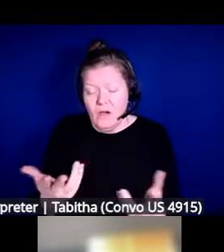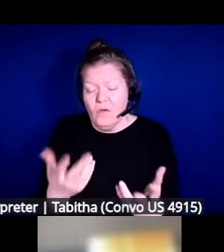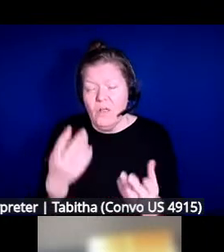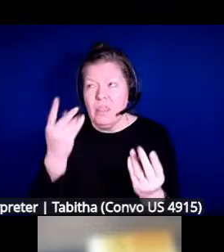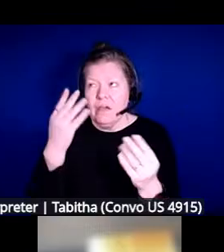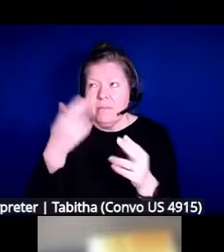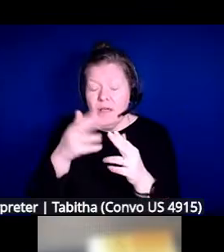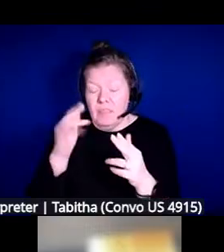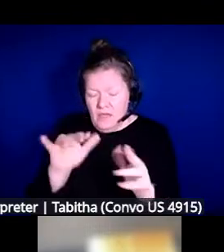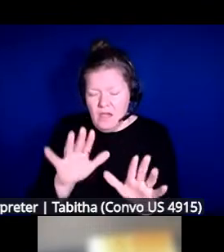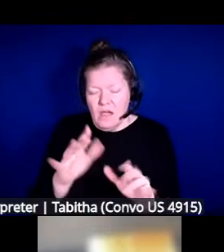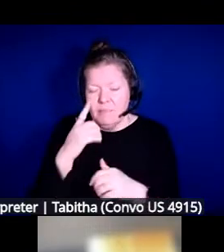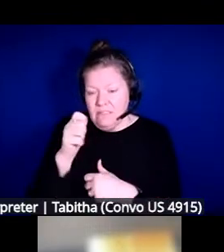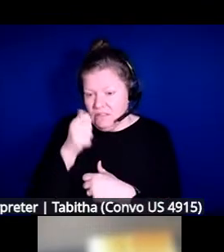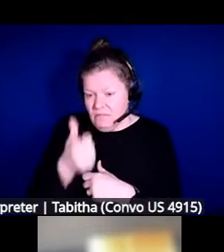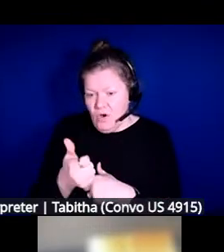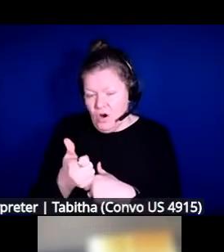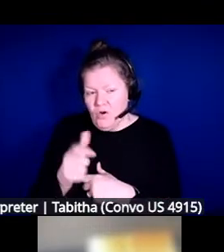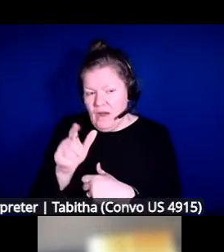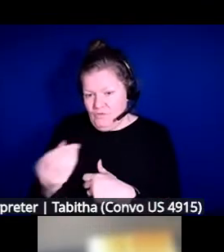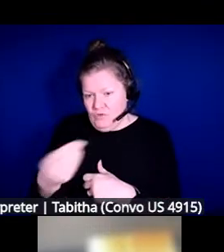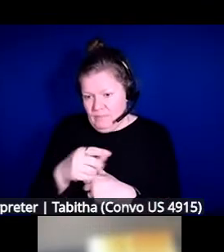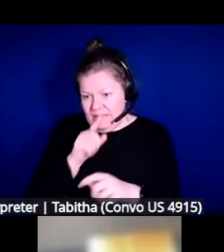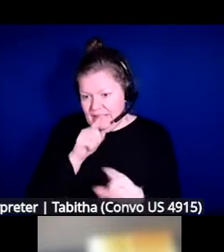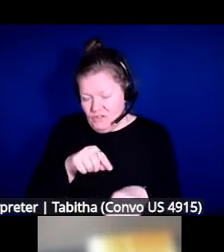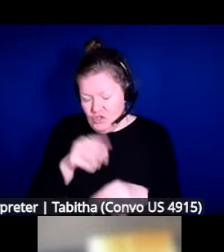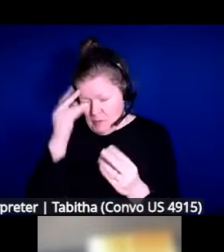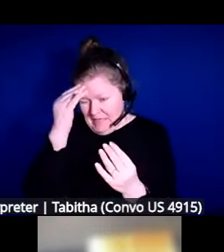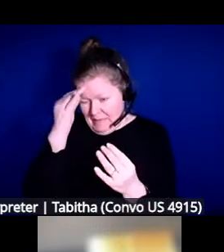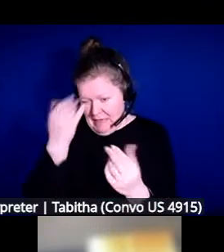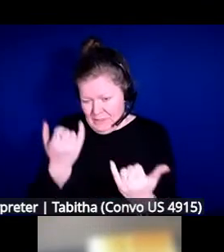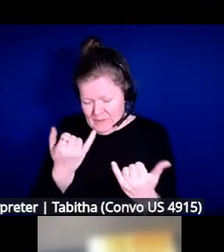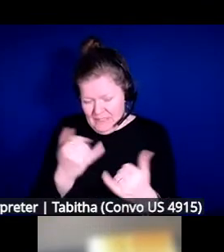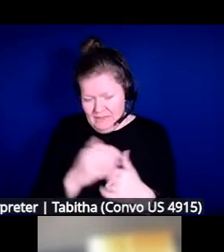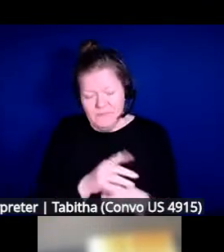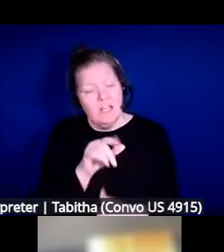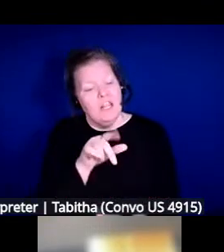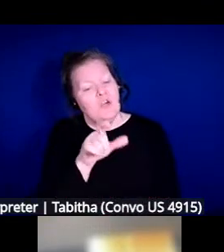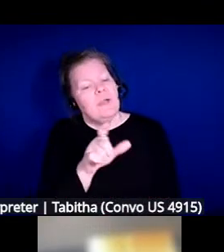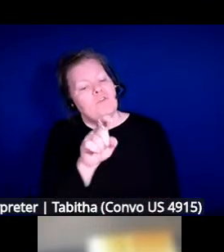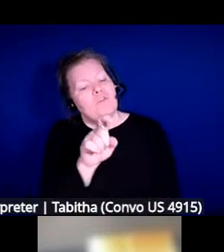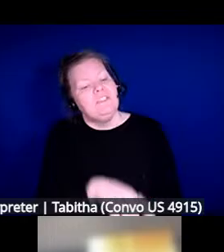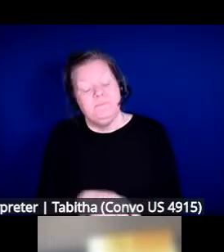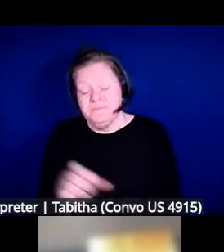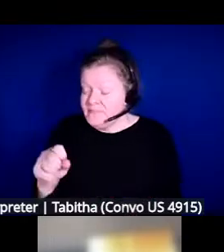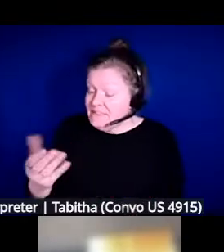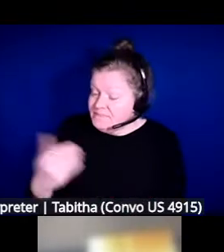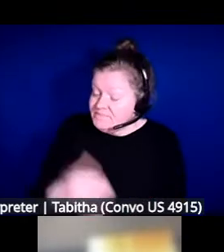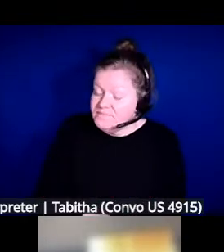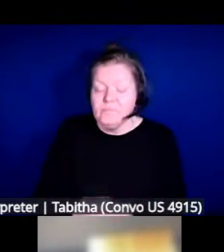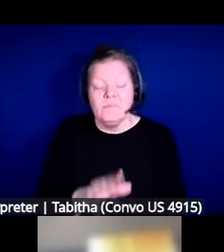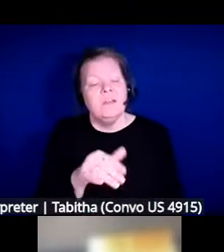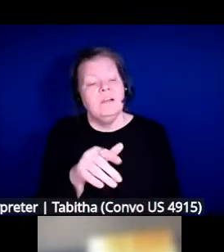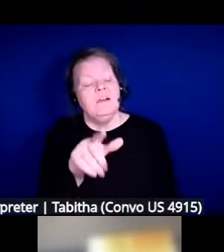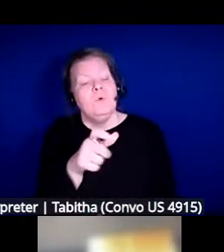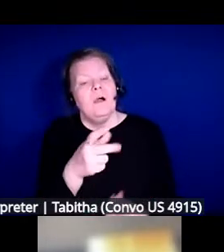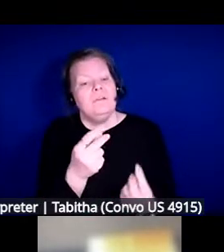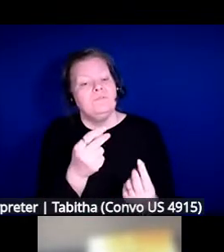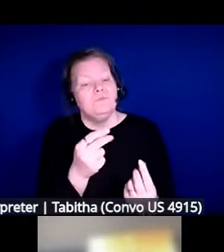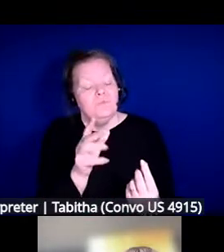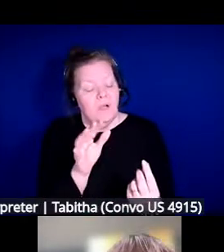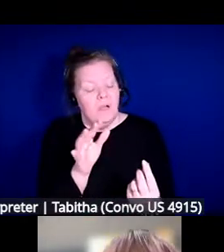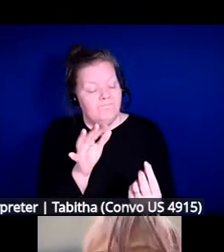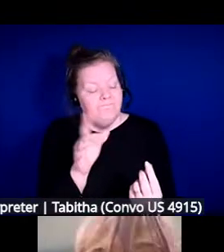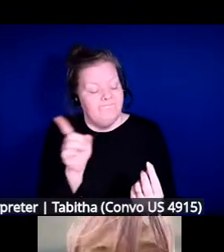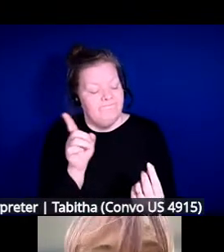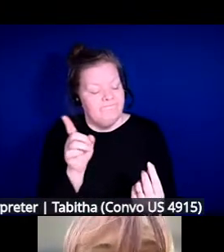about that, because tomorrow you're gonna have to give me that answer. Louis, I have a question. Yes, ma'am. What do we have to do